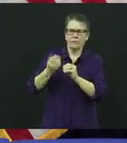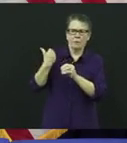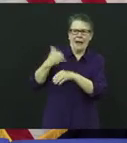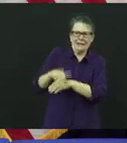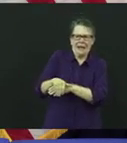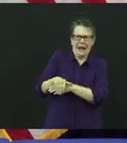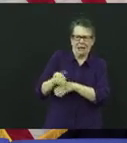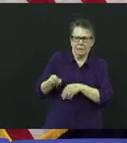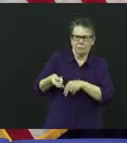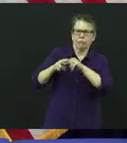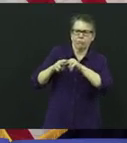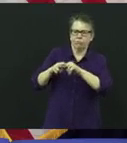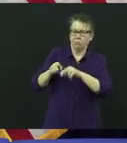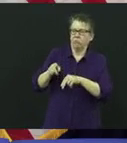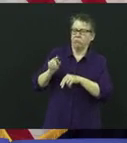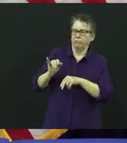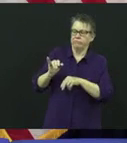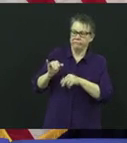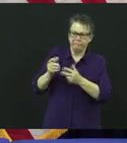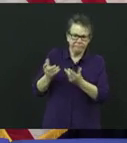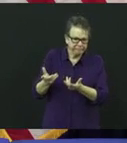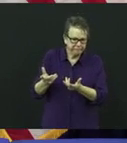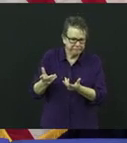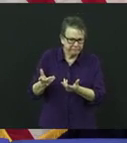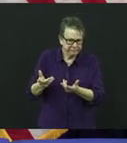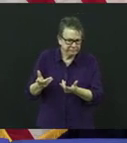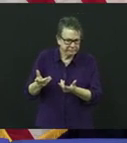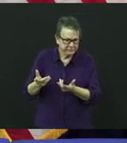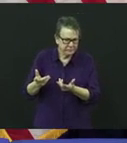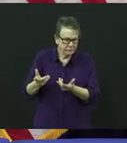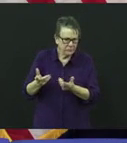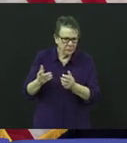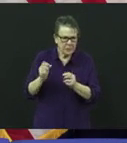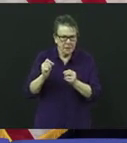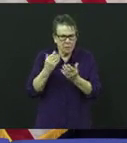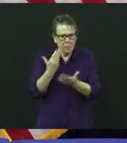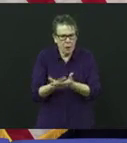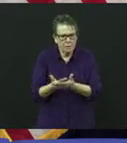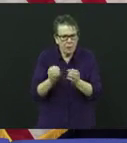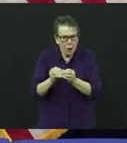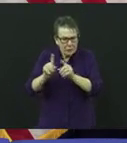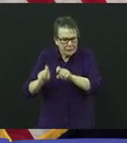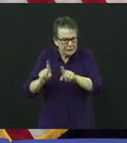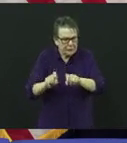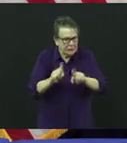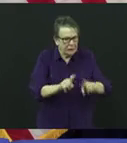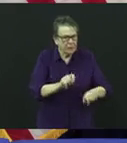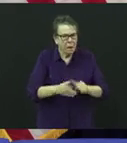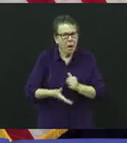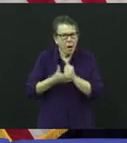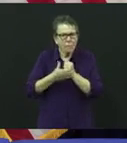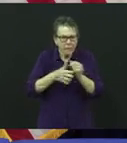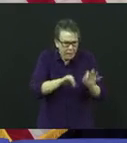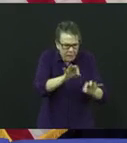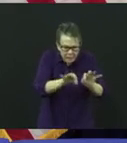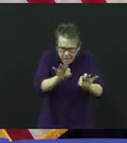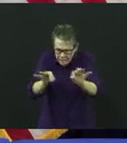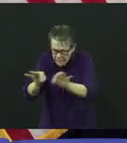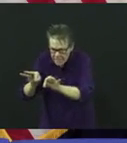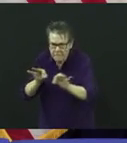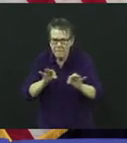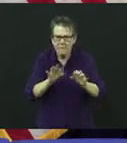that a lot more people are getting tested. I don't want to pound the same, so thank you, Judy, for